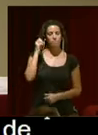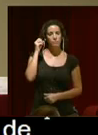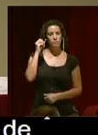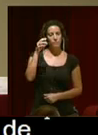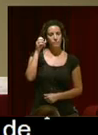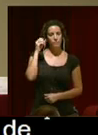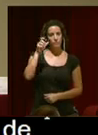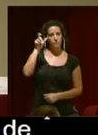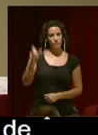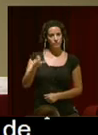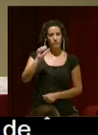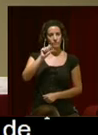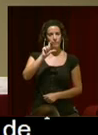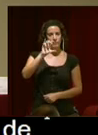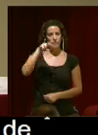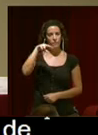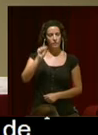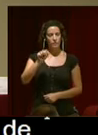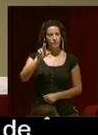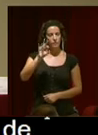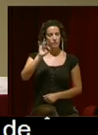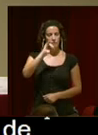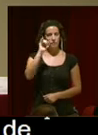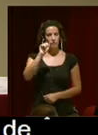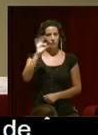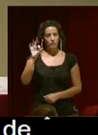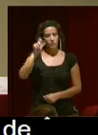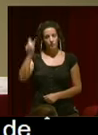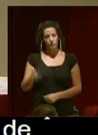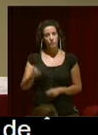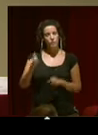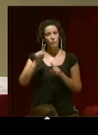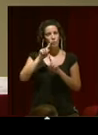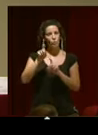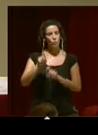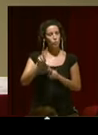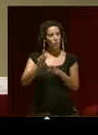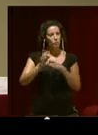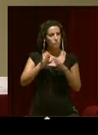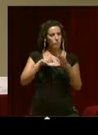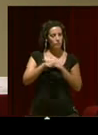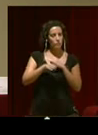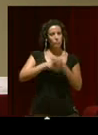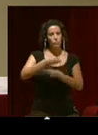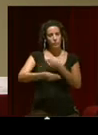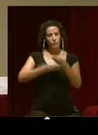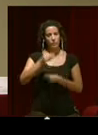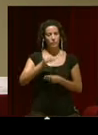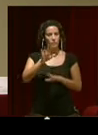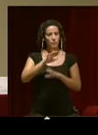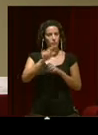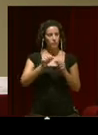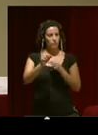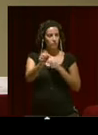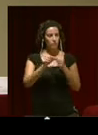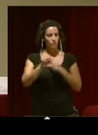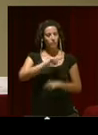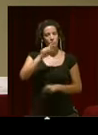We are going to start with one presentation by Mrs. Helena Rojas Balduciel. She is a consultant